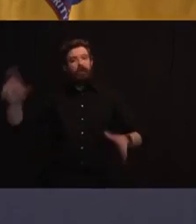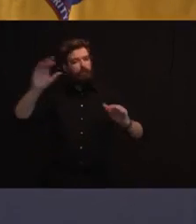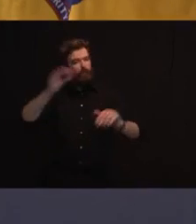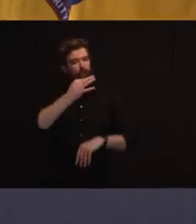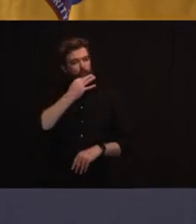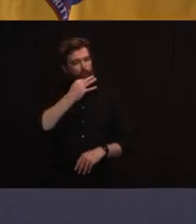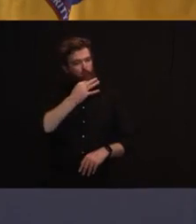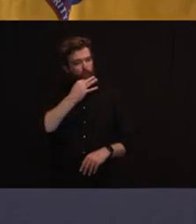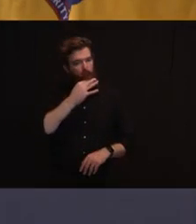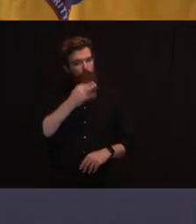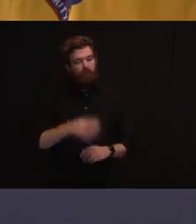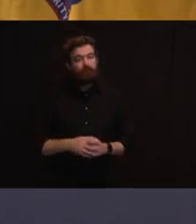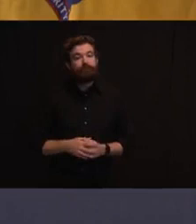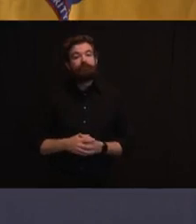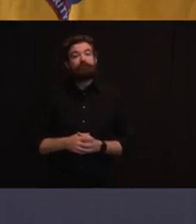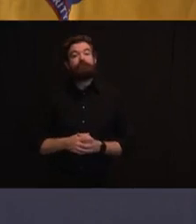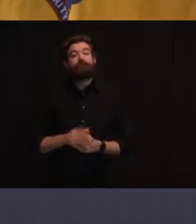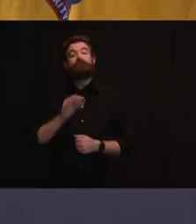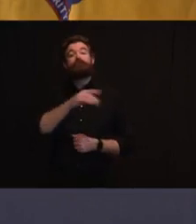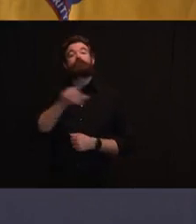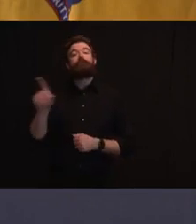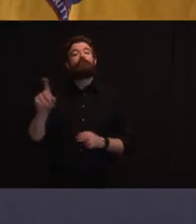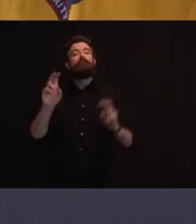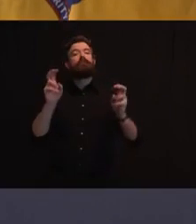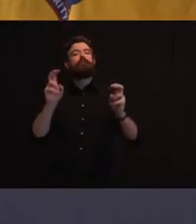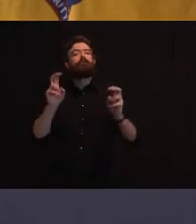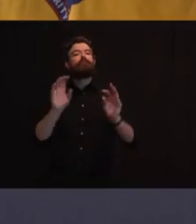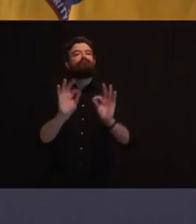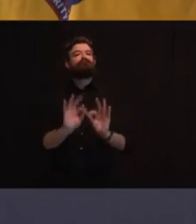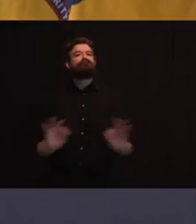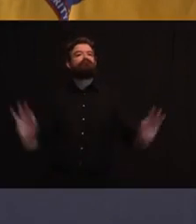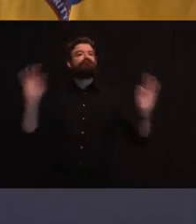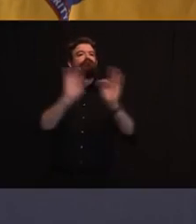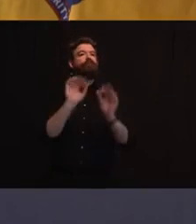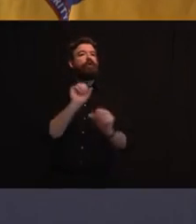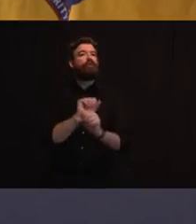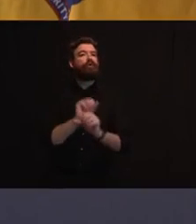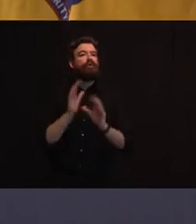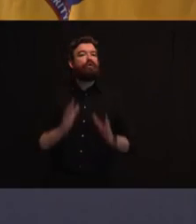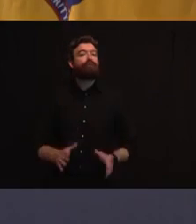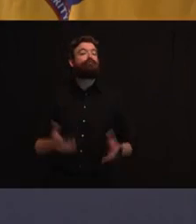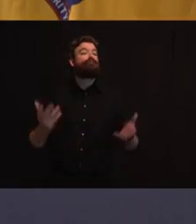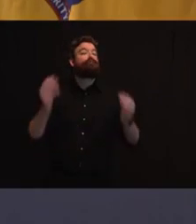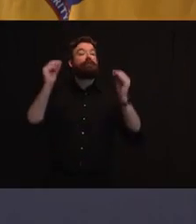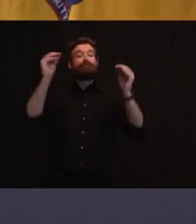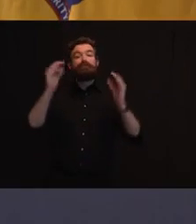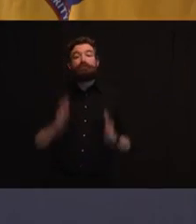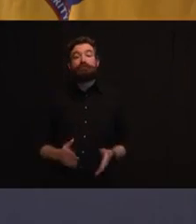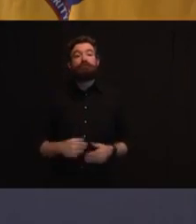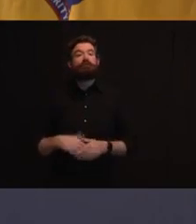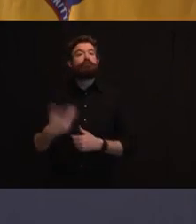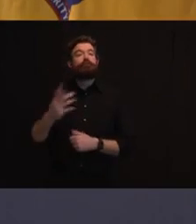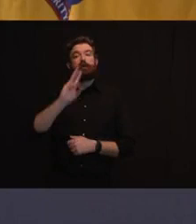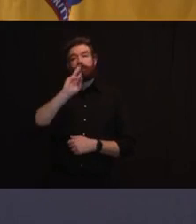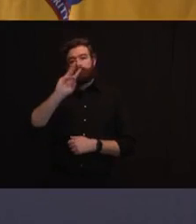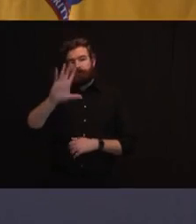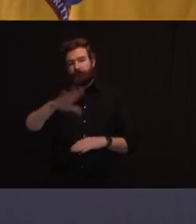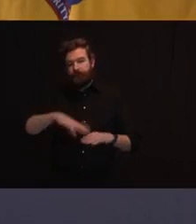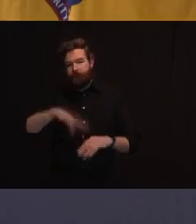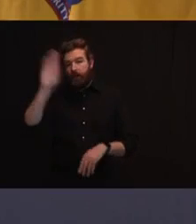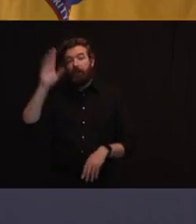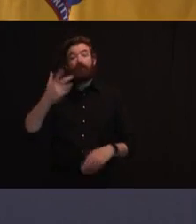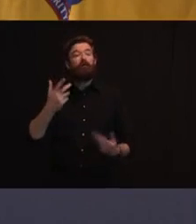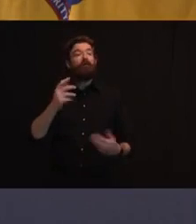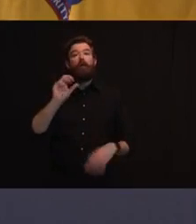essential worker, and you're either 65 and up, or you've got some sort of a chronic condition, please get